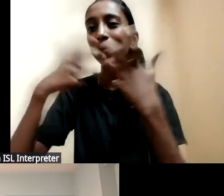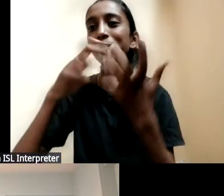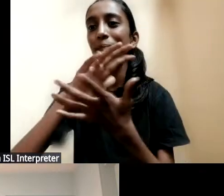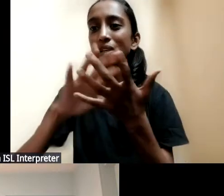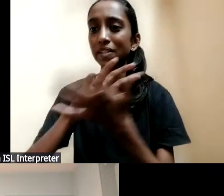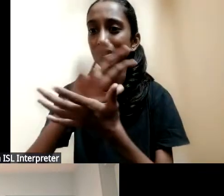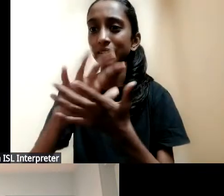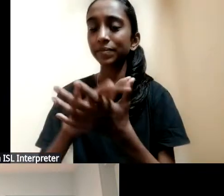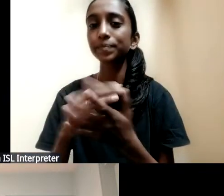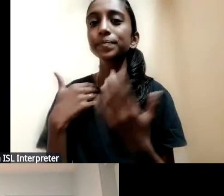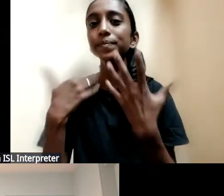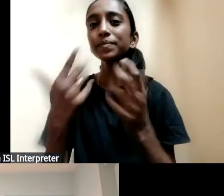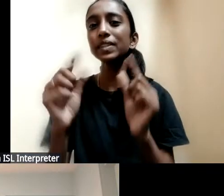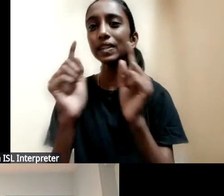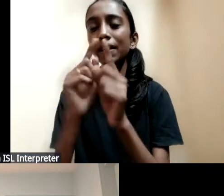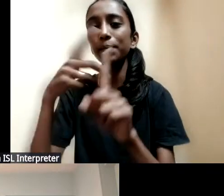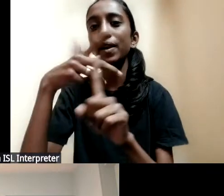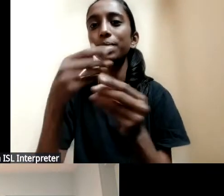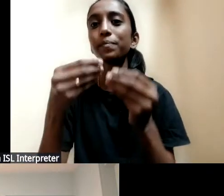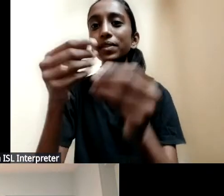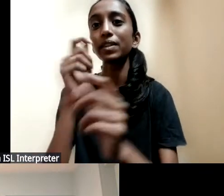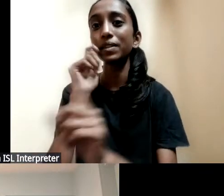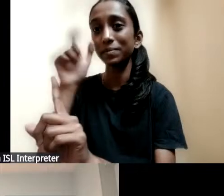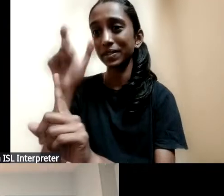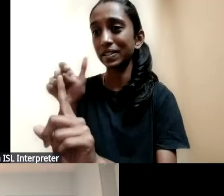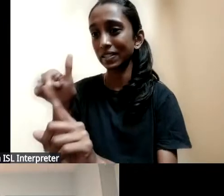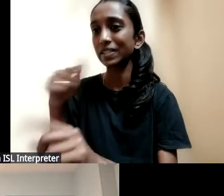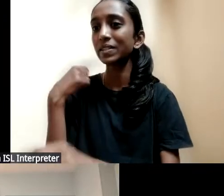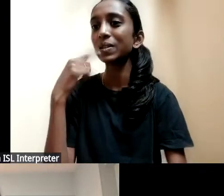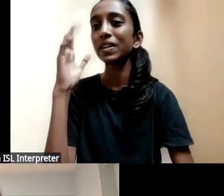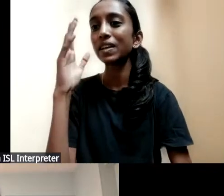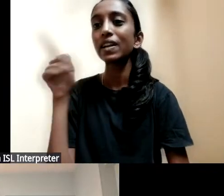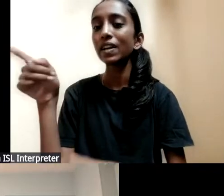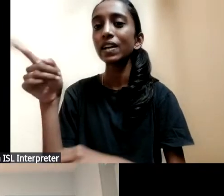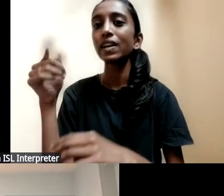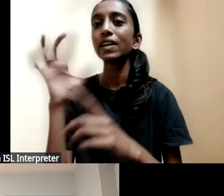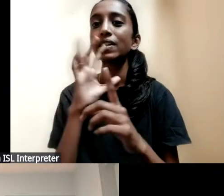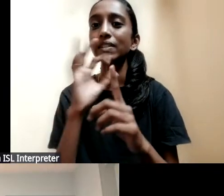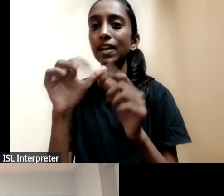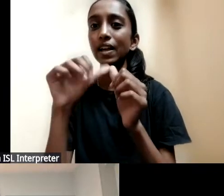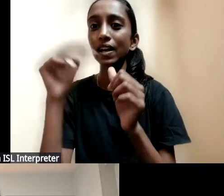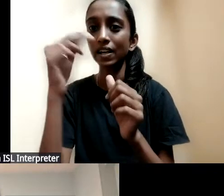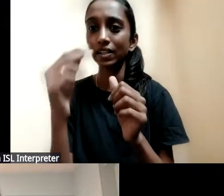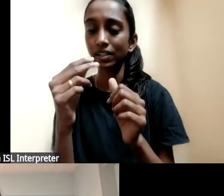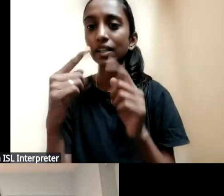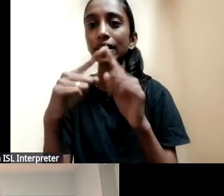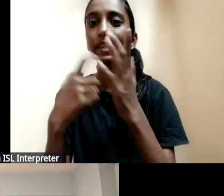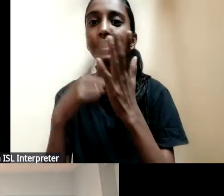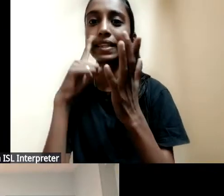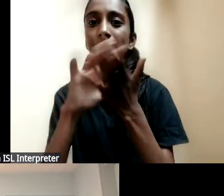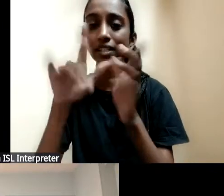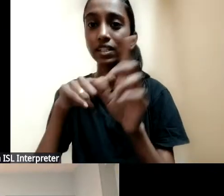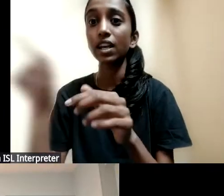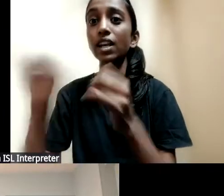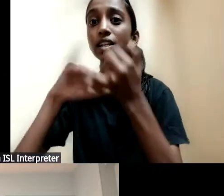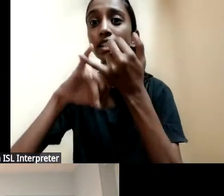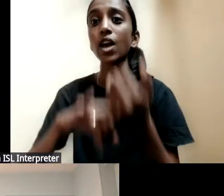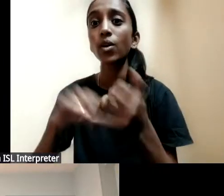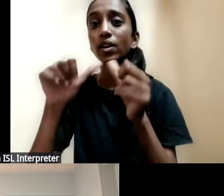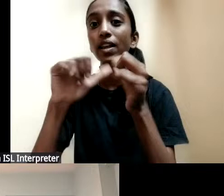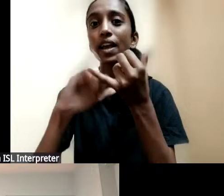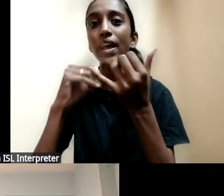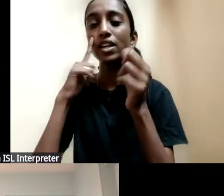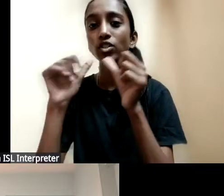To provide a little background about our guest today, Dr. Mrinalini is an art historian of early modern South Asia with an interest in